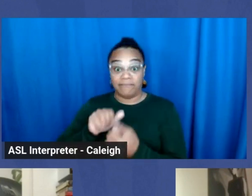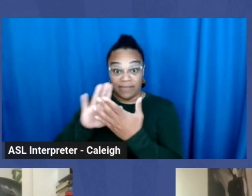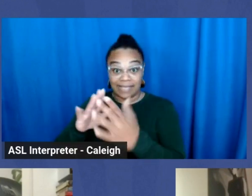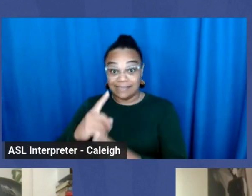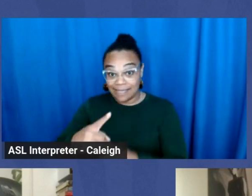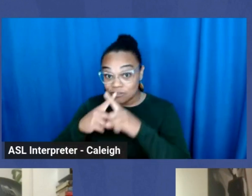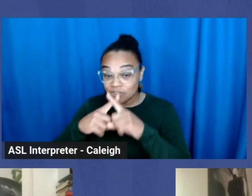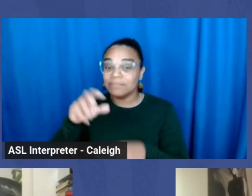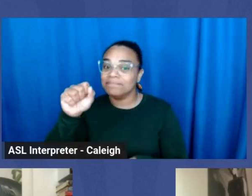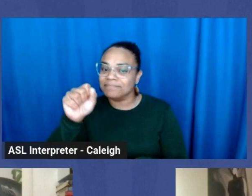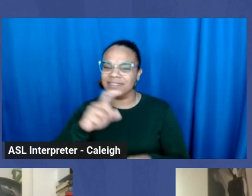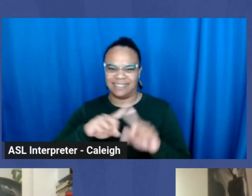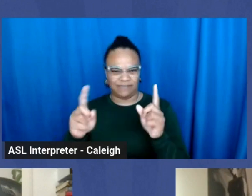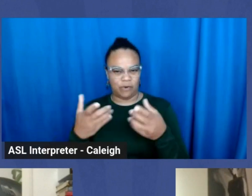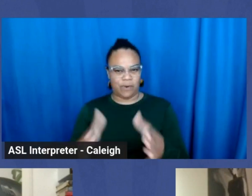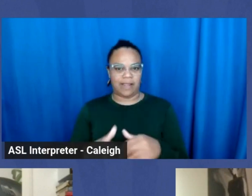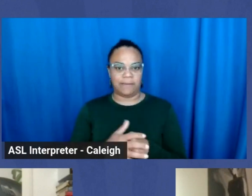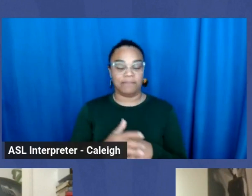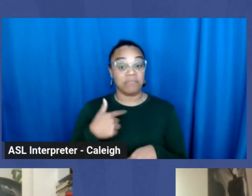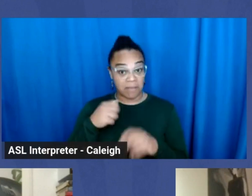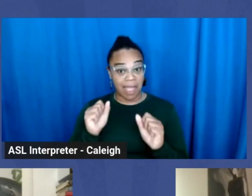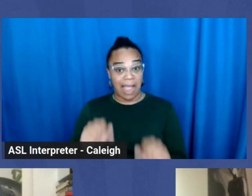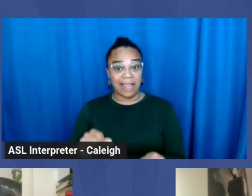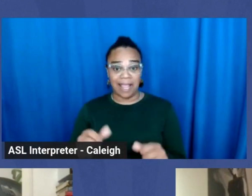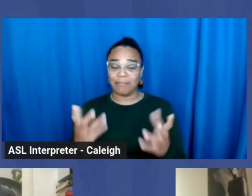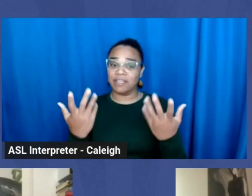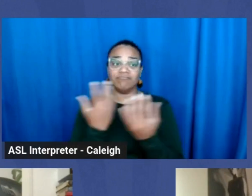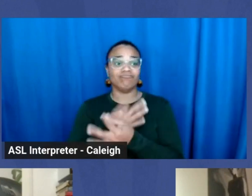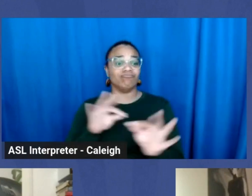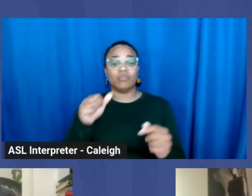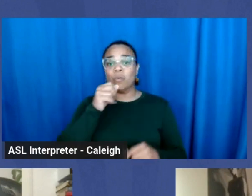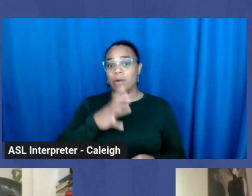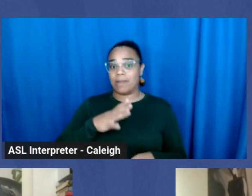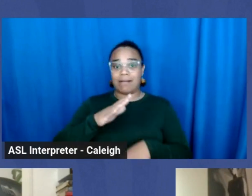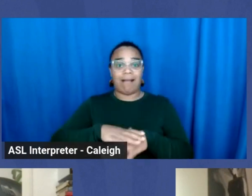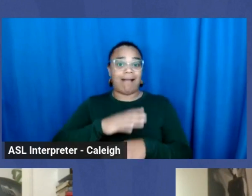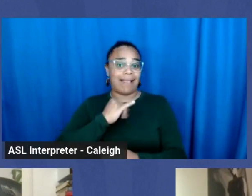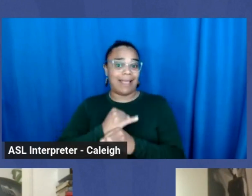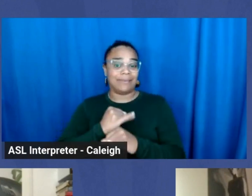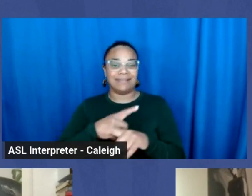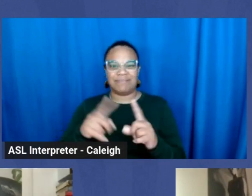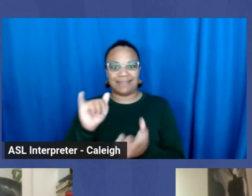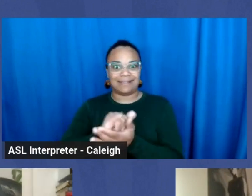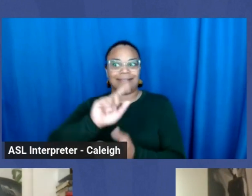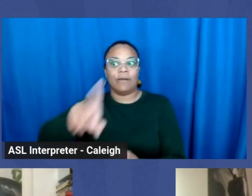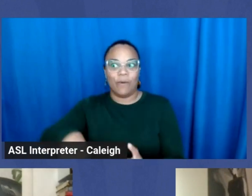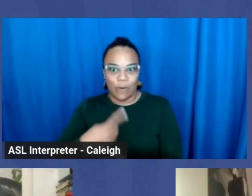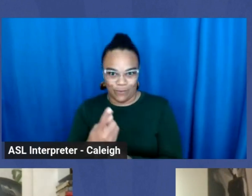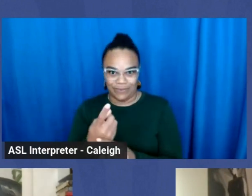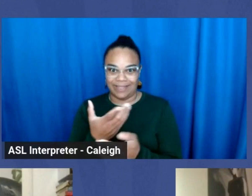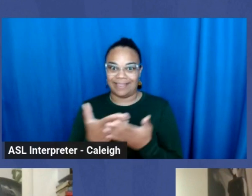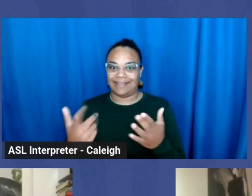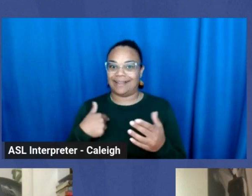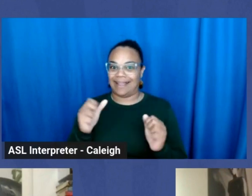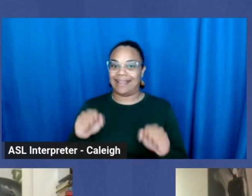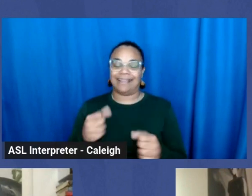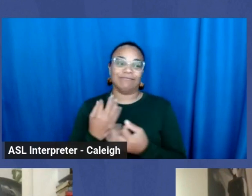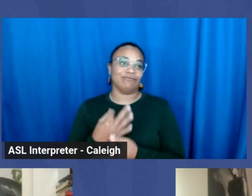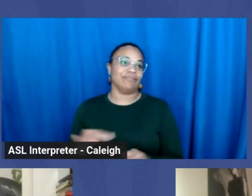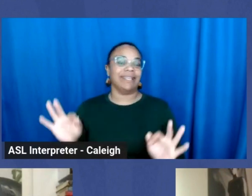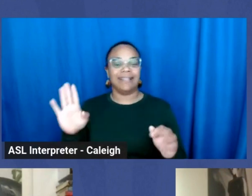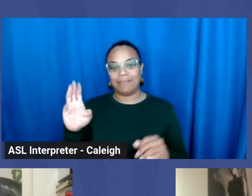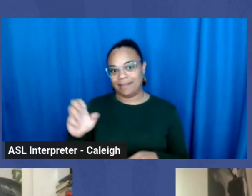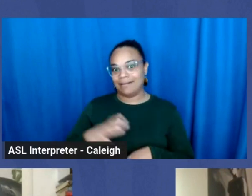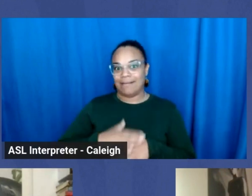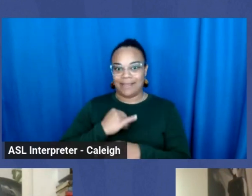am able to be a woman on my campus, that is the only thing I can be on my campus. So I say that to say we are able to